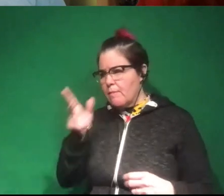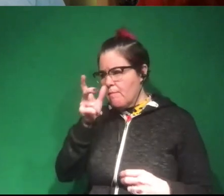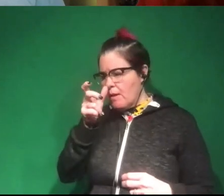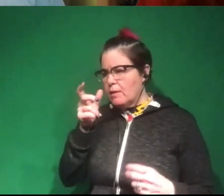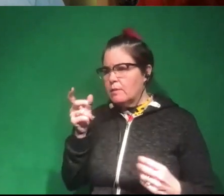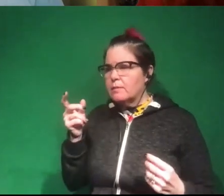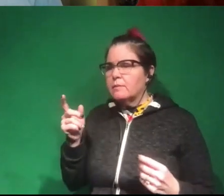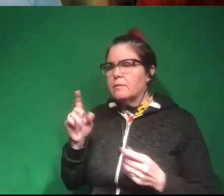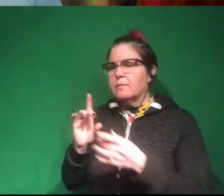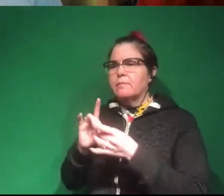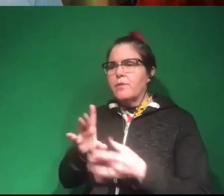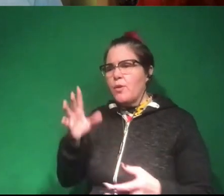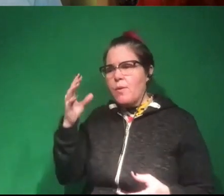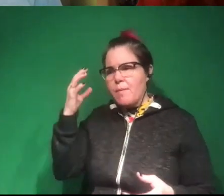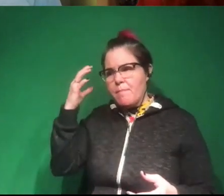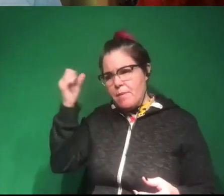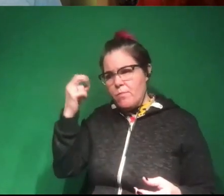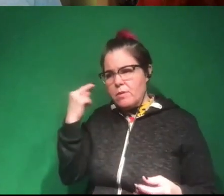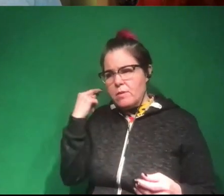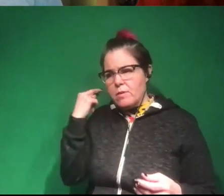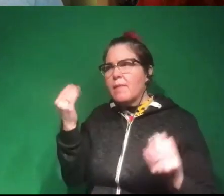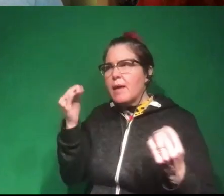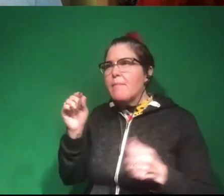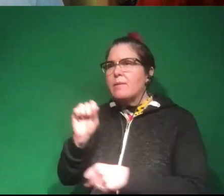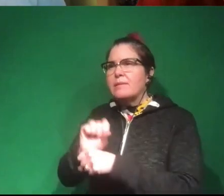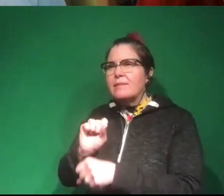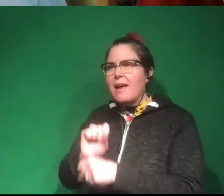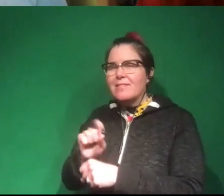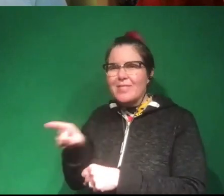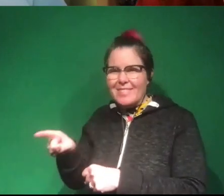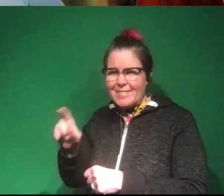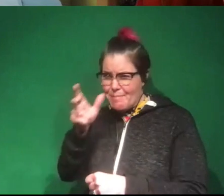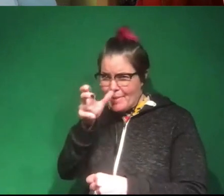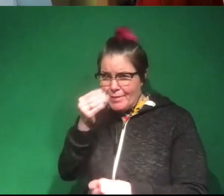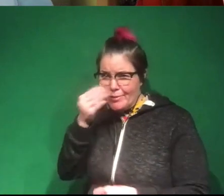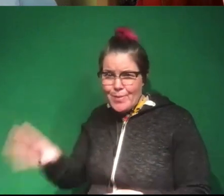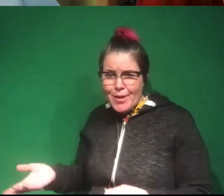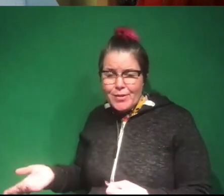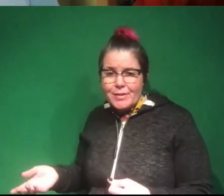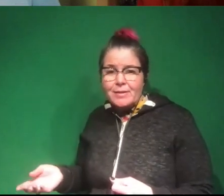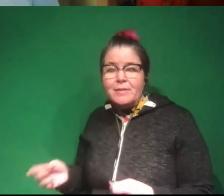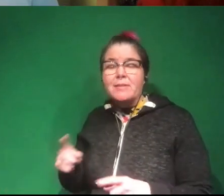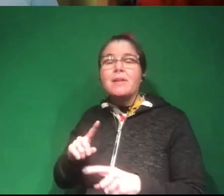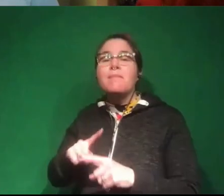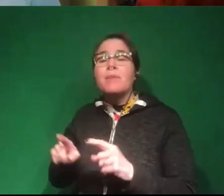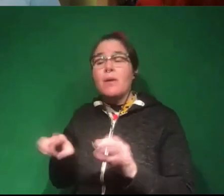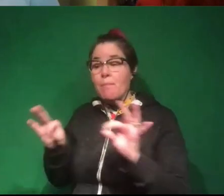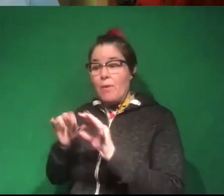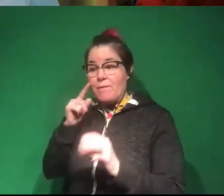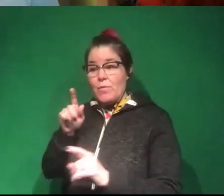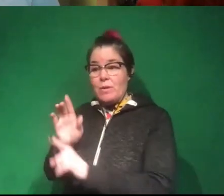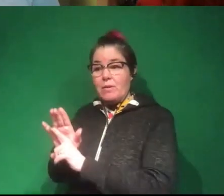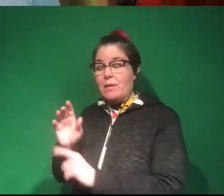of memory, we kind of tend to think of tasks that would not matter to an insect. But things that are really important, like, hey, I had